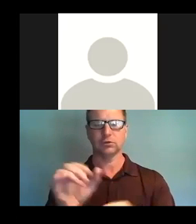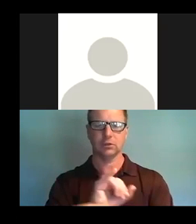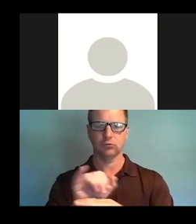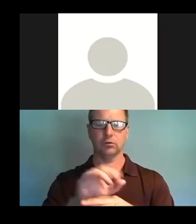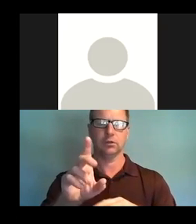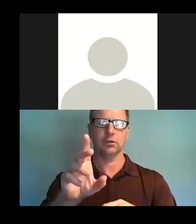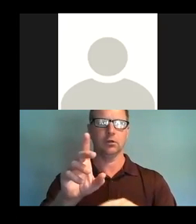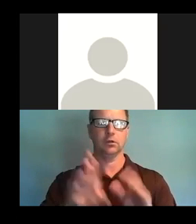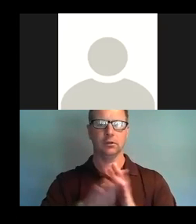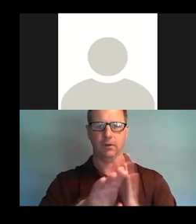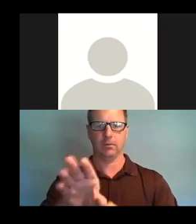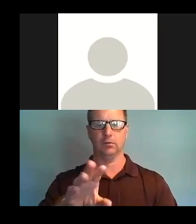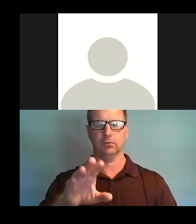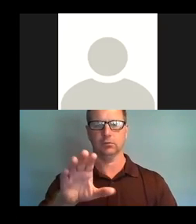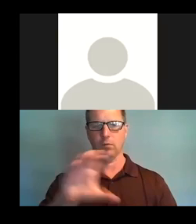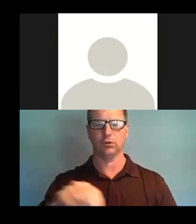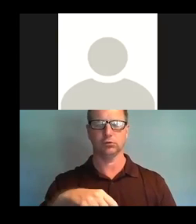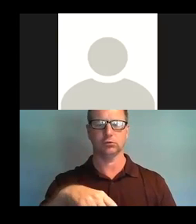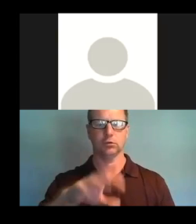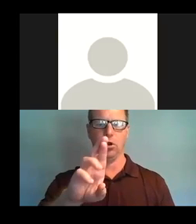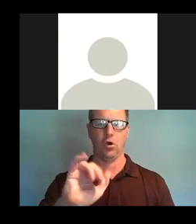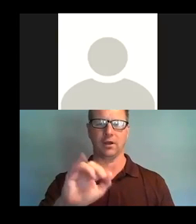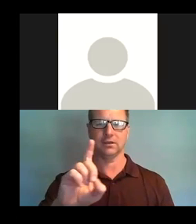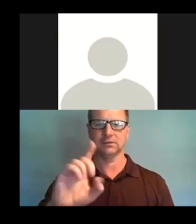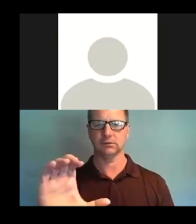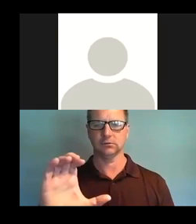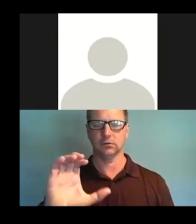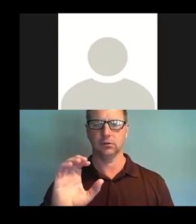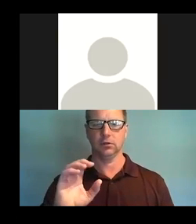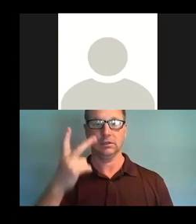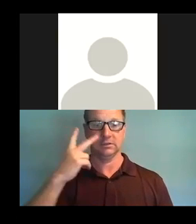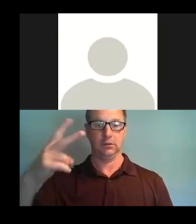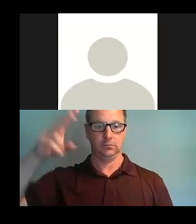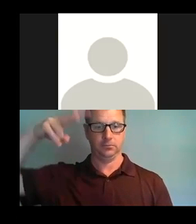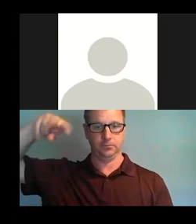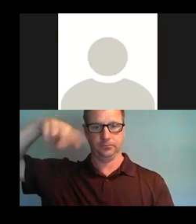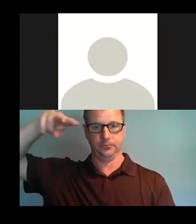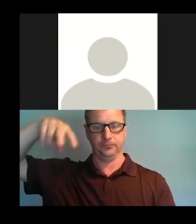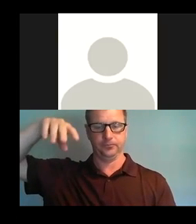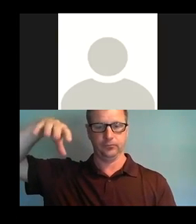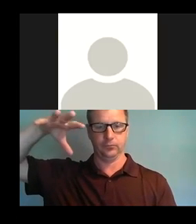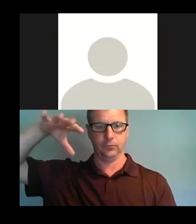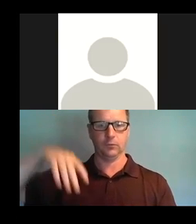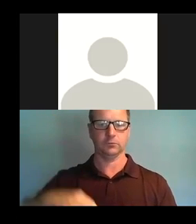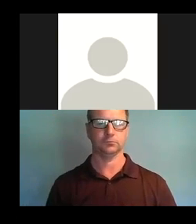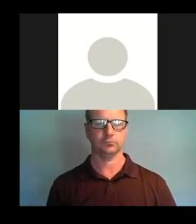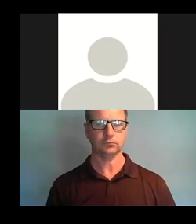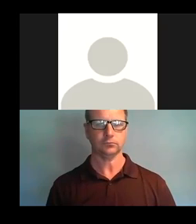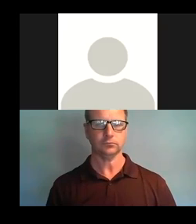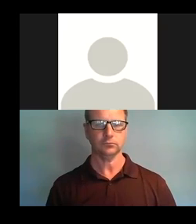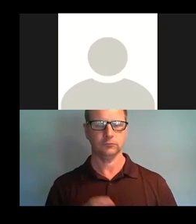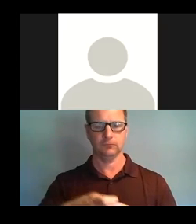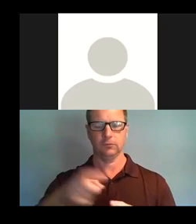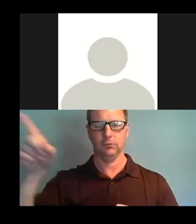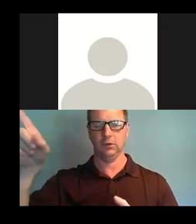Corporation, that's RIDC. So you see the aerial view from global